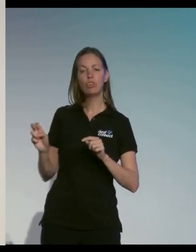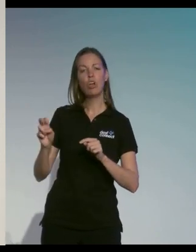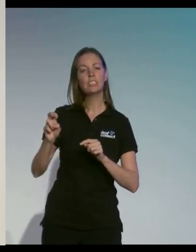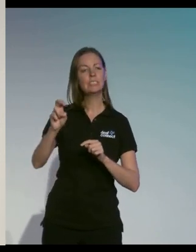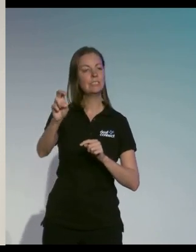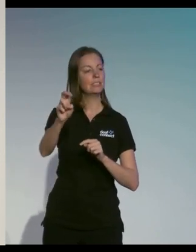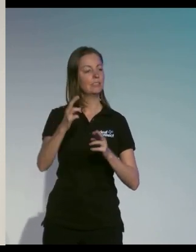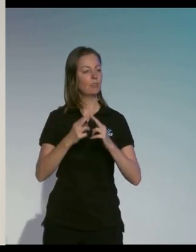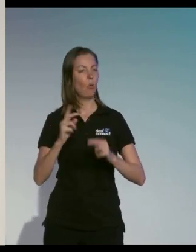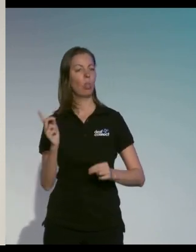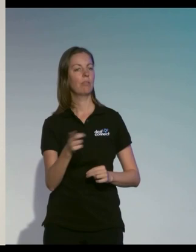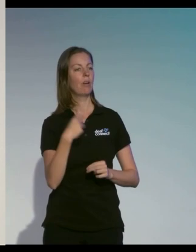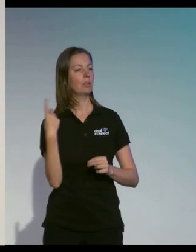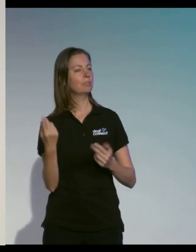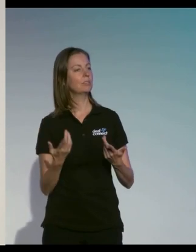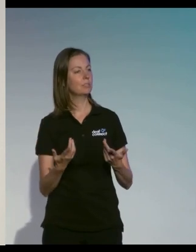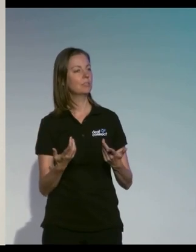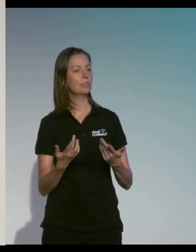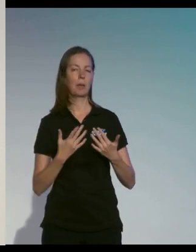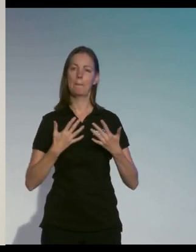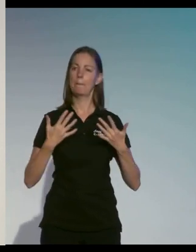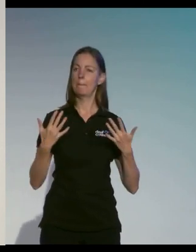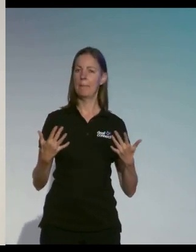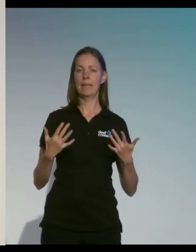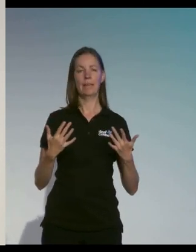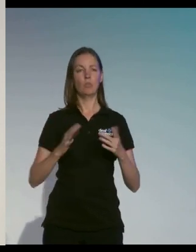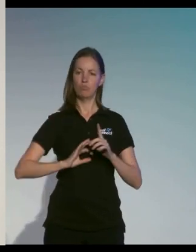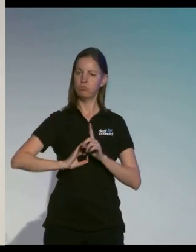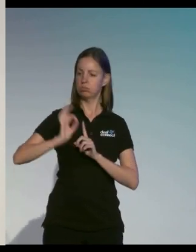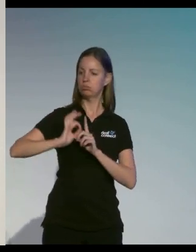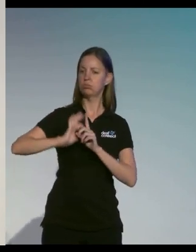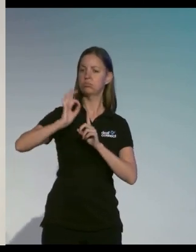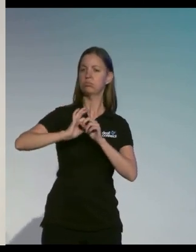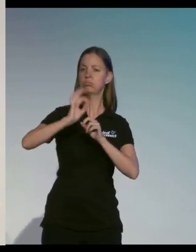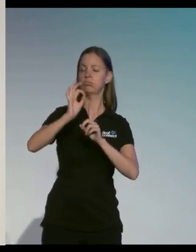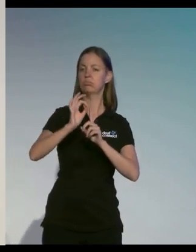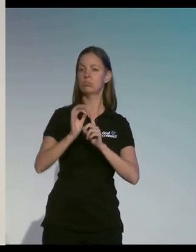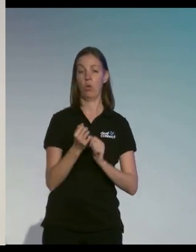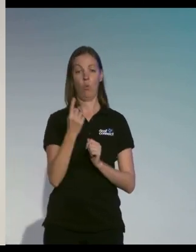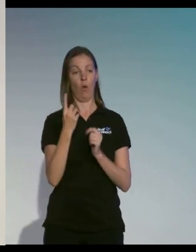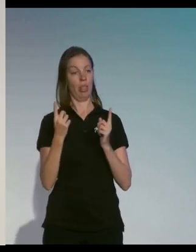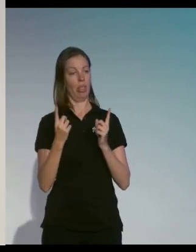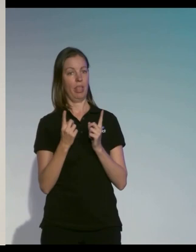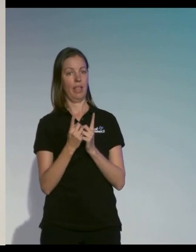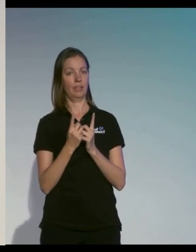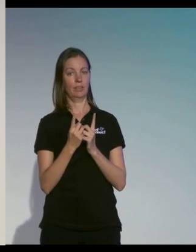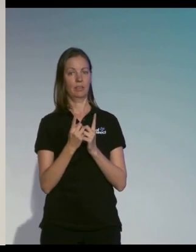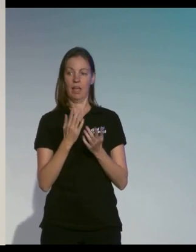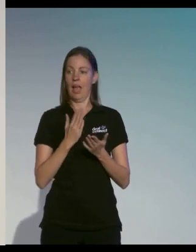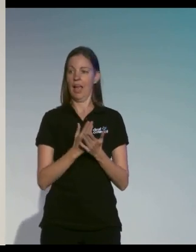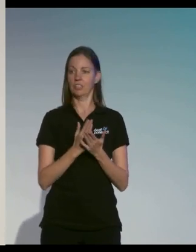taken. And we have made many great improvements. And one of them is just being here at this